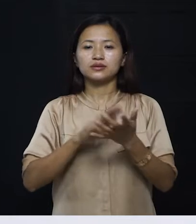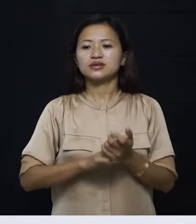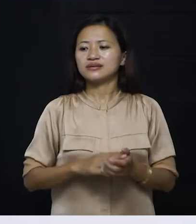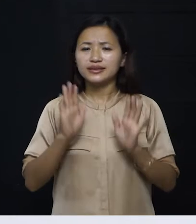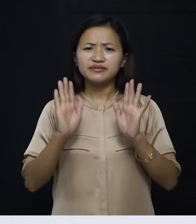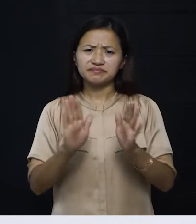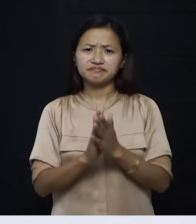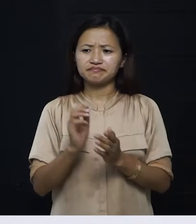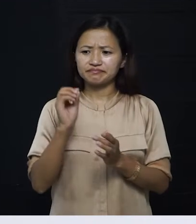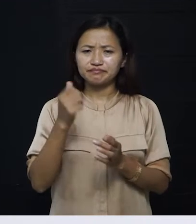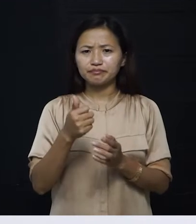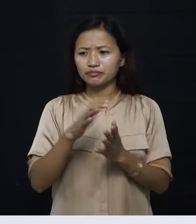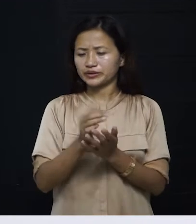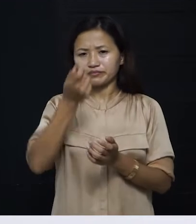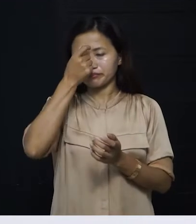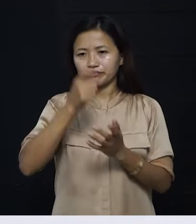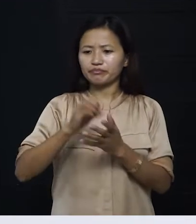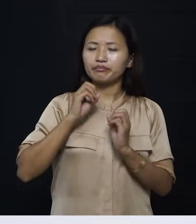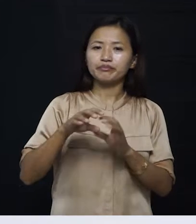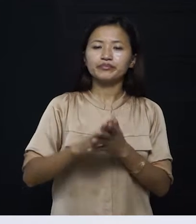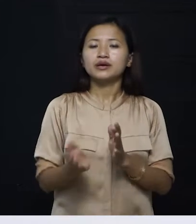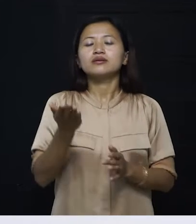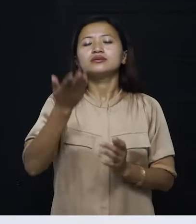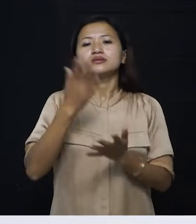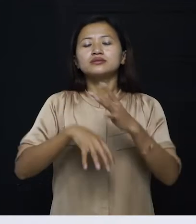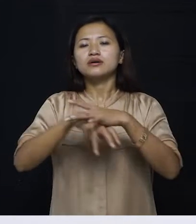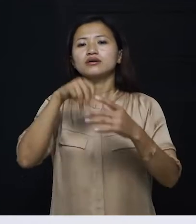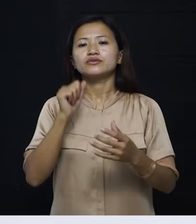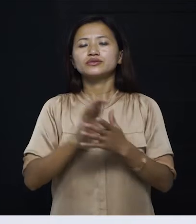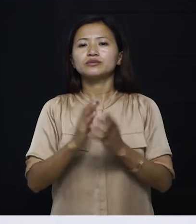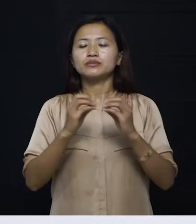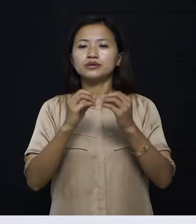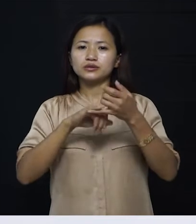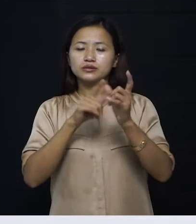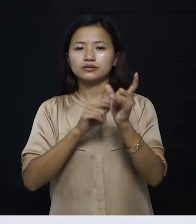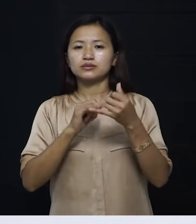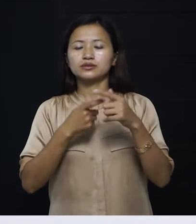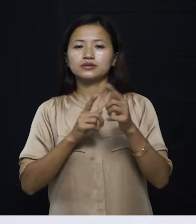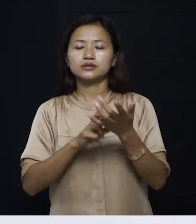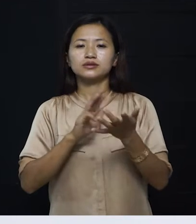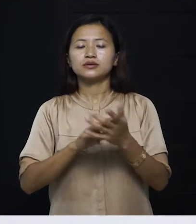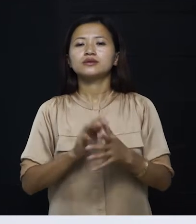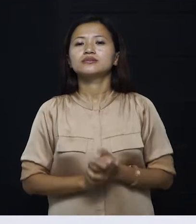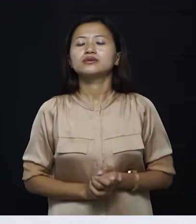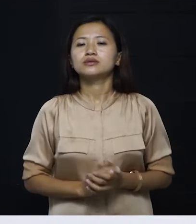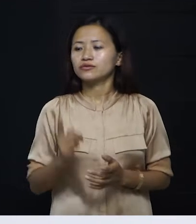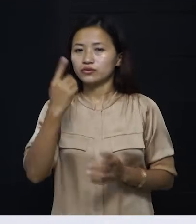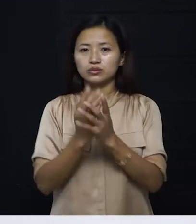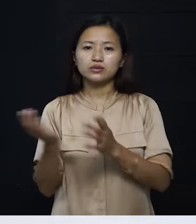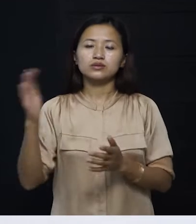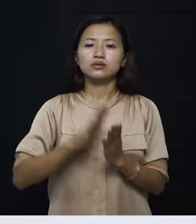defect. Okay, there were some problem arising out from that barter system. The first one is, we call it as